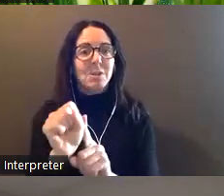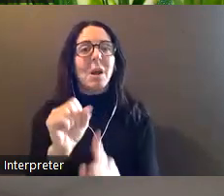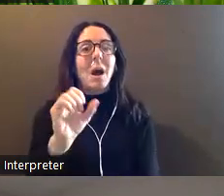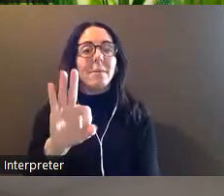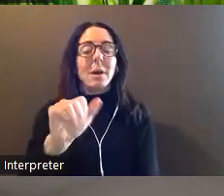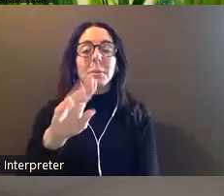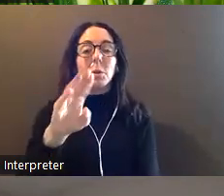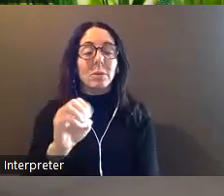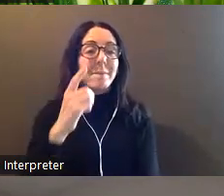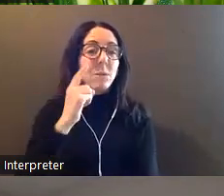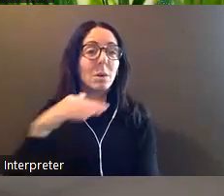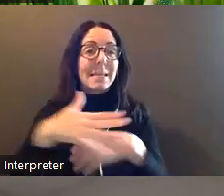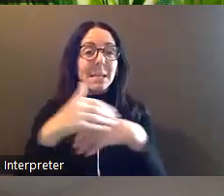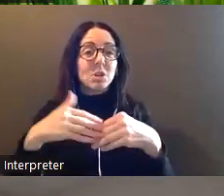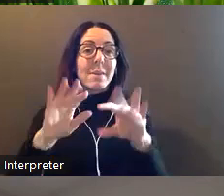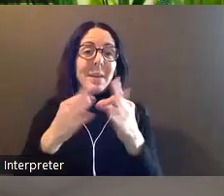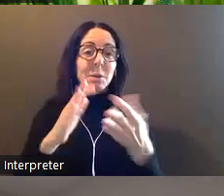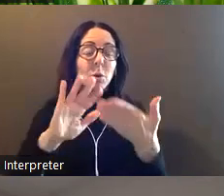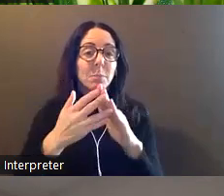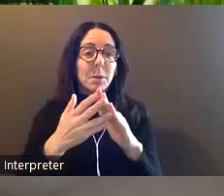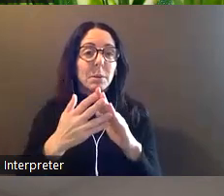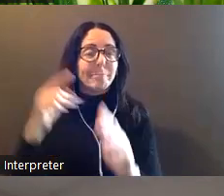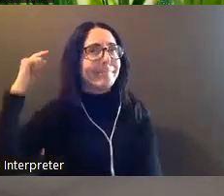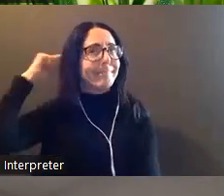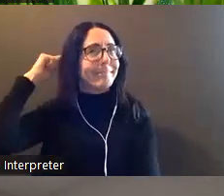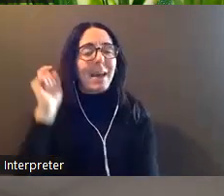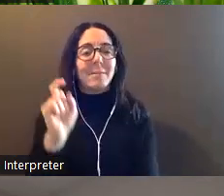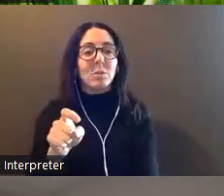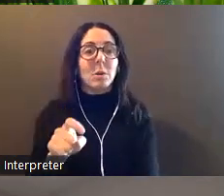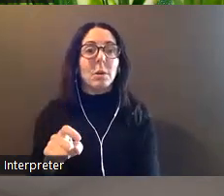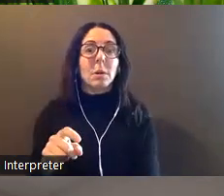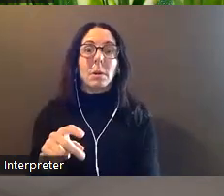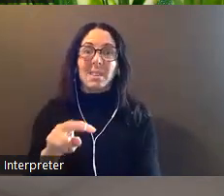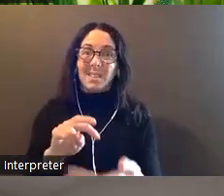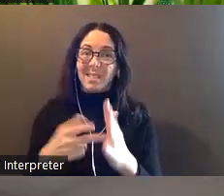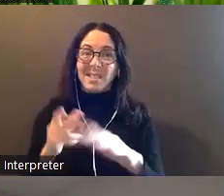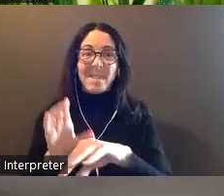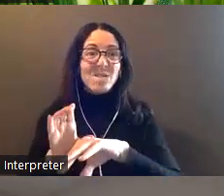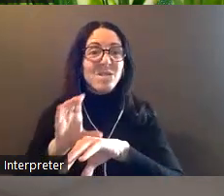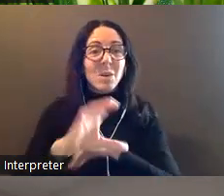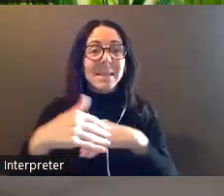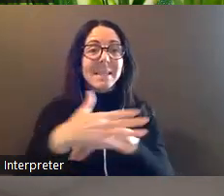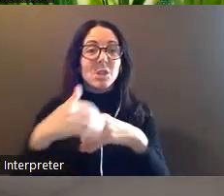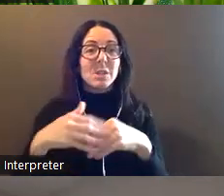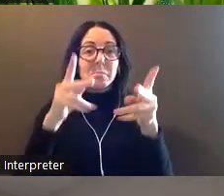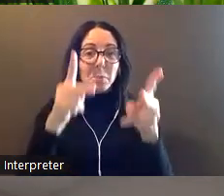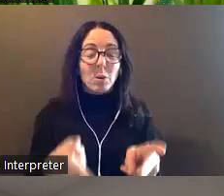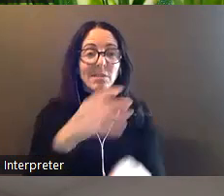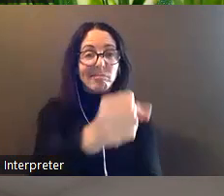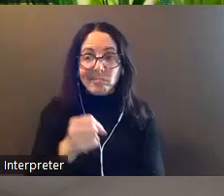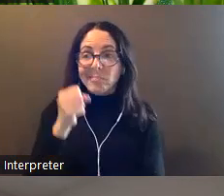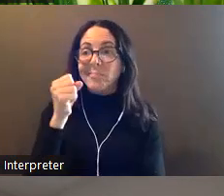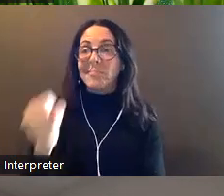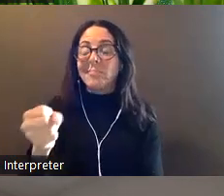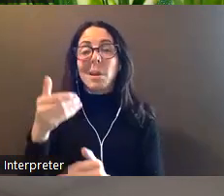and communities. We cannot and should not force an Indigenous person into a service or a process that